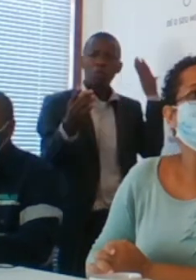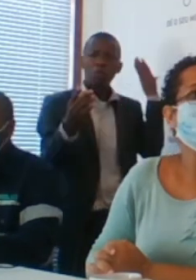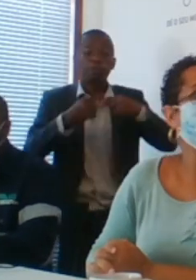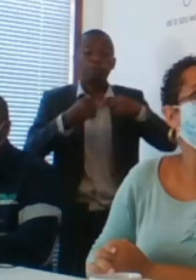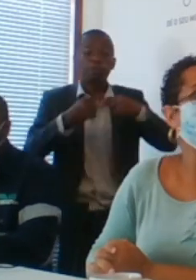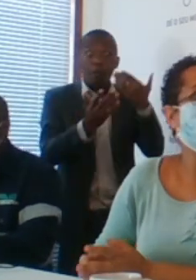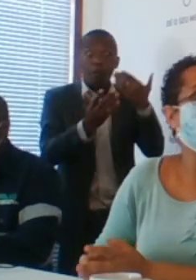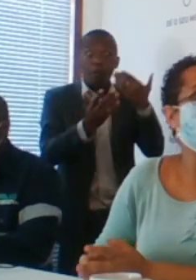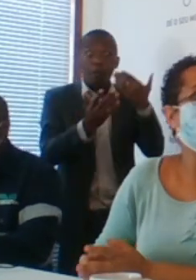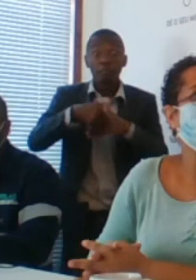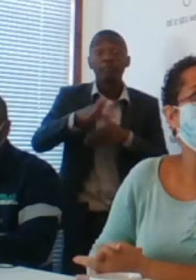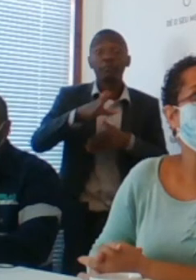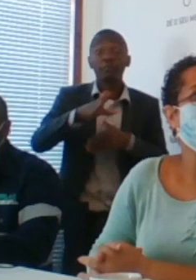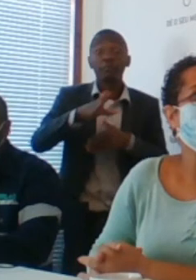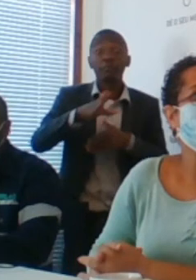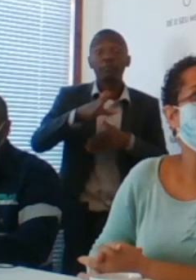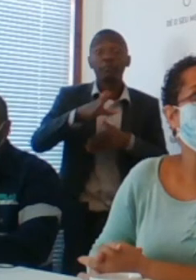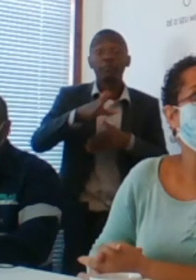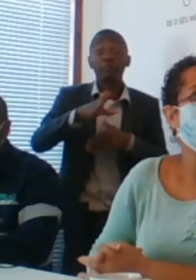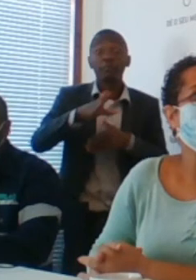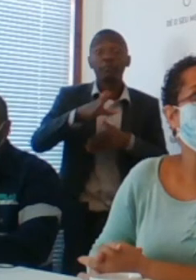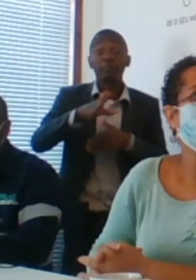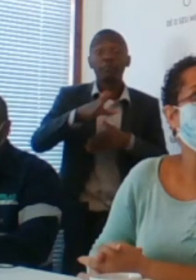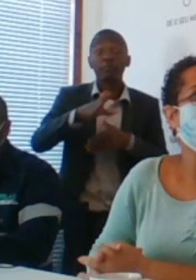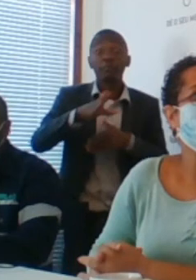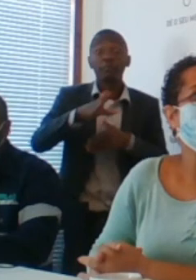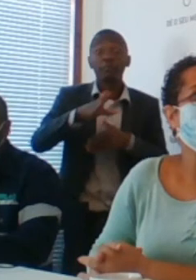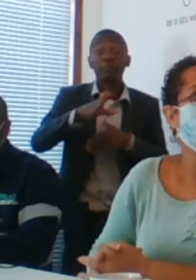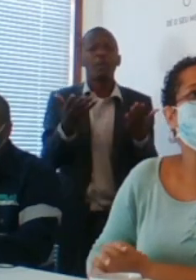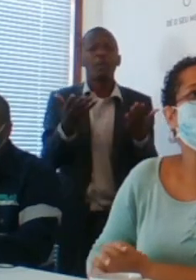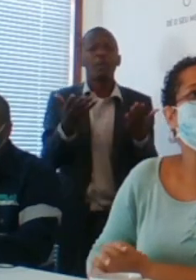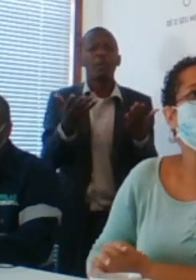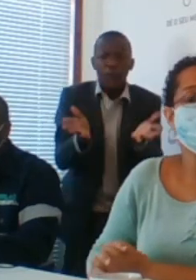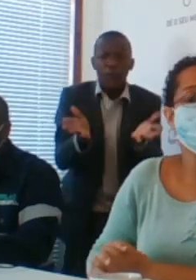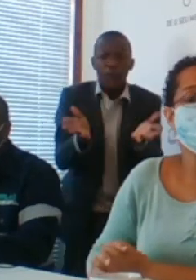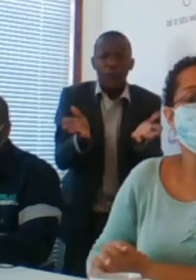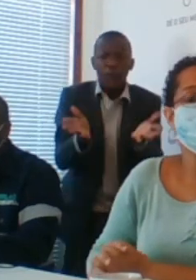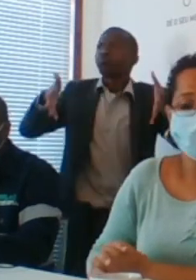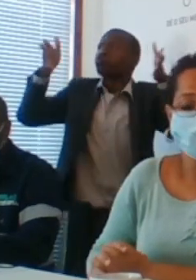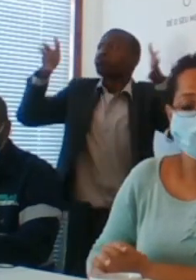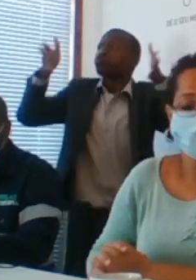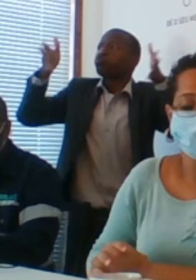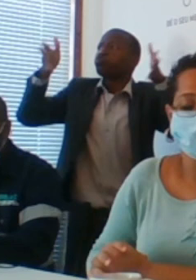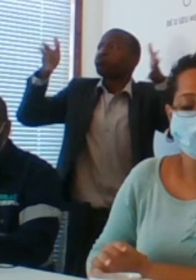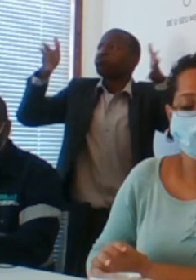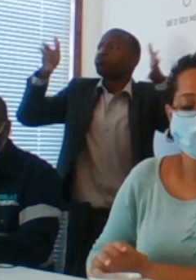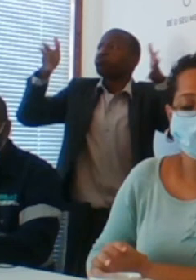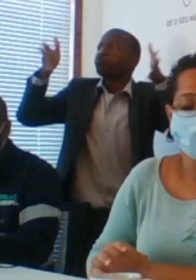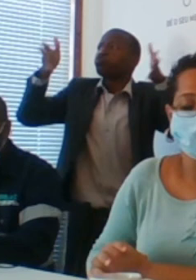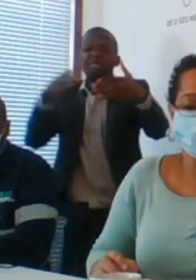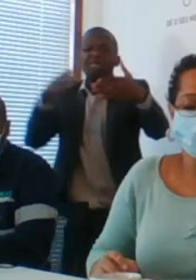MU is targeting basically to improve the infrastructures, in order to accommodate the